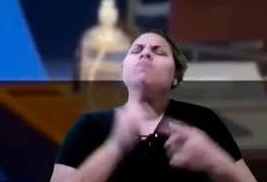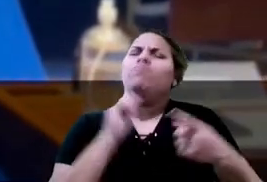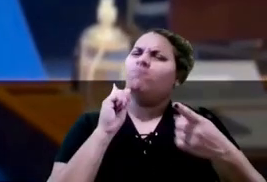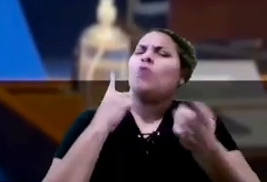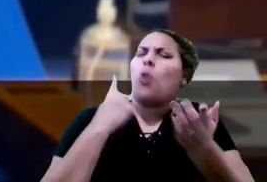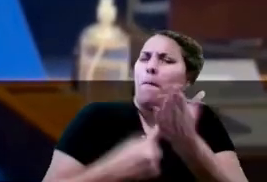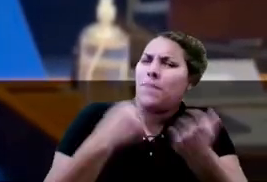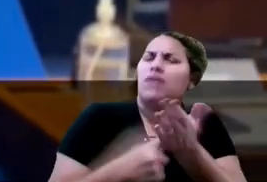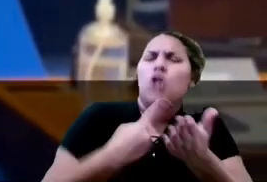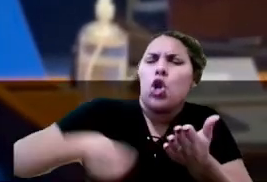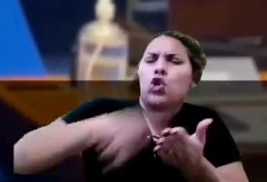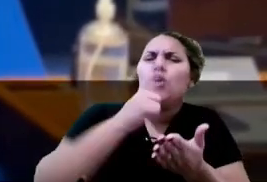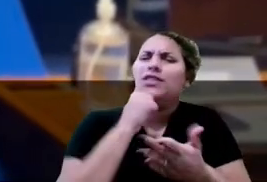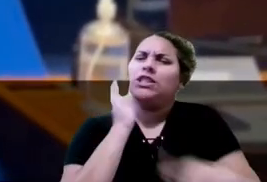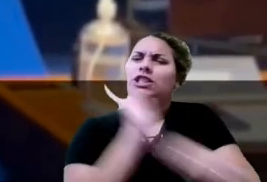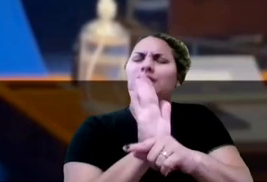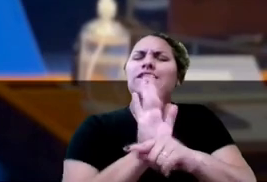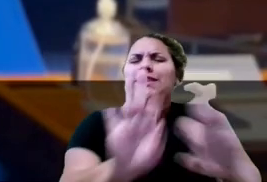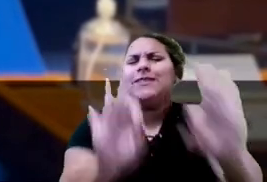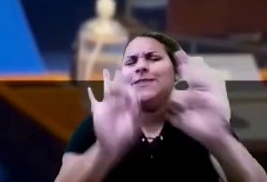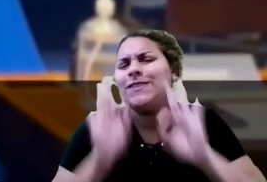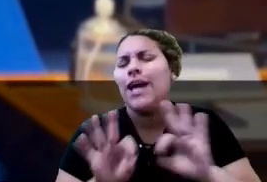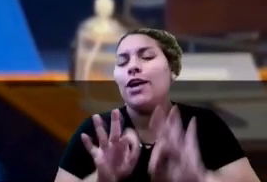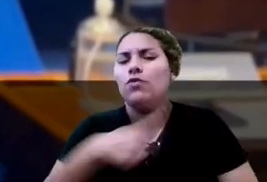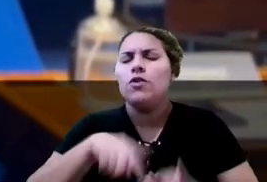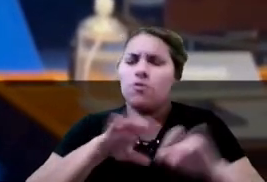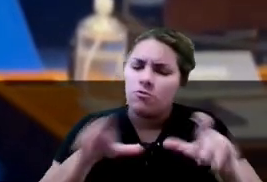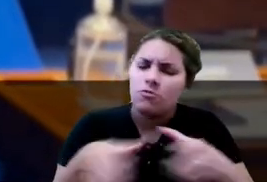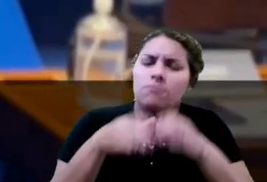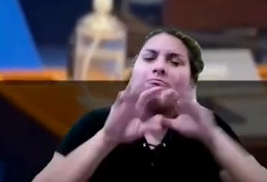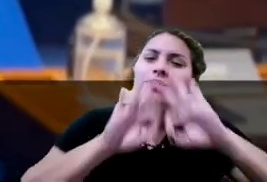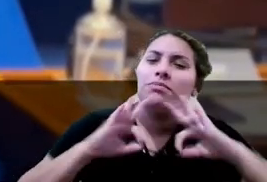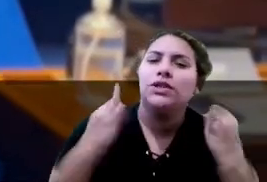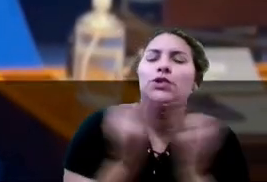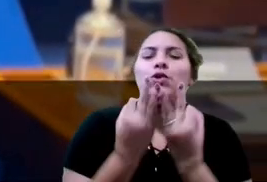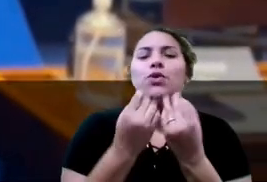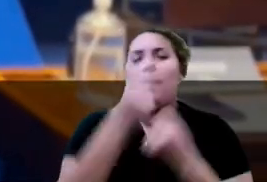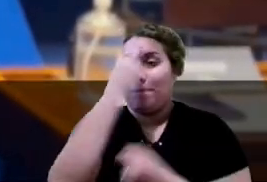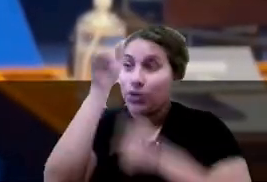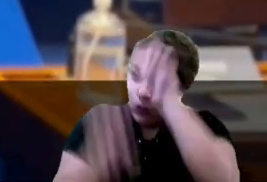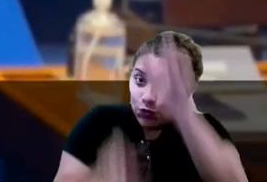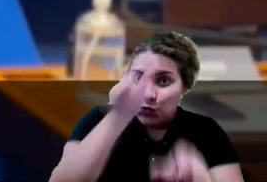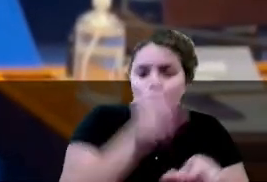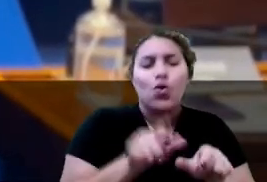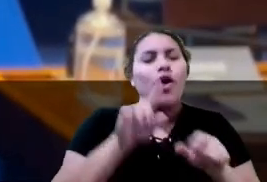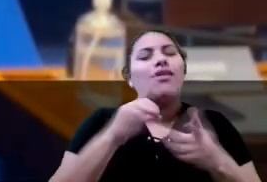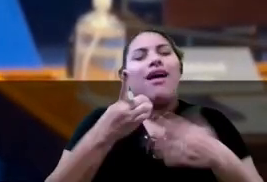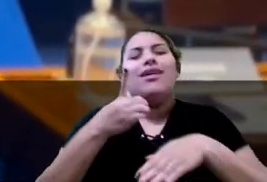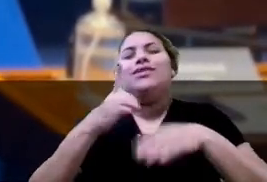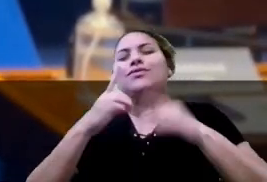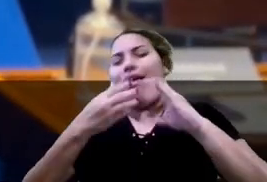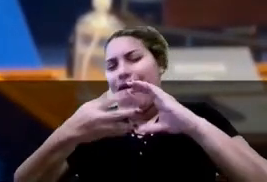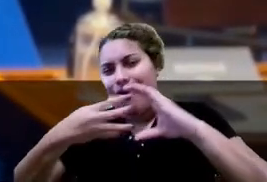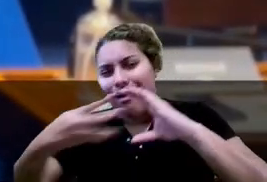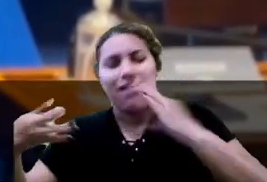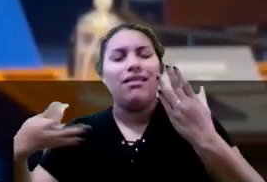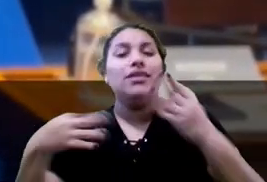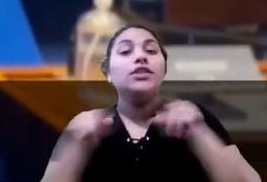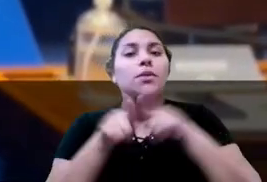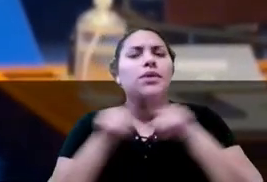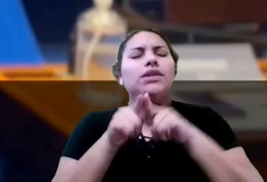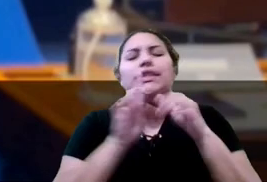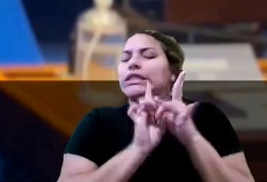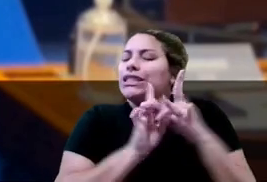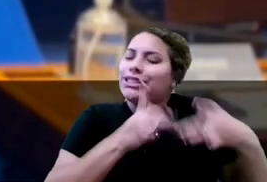you, you can count on the Senate because we are together with families, people with rare